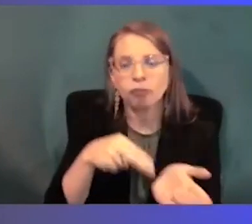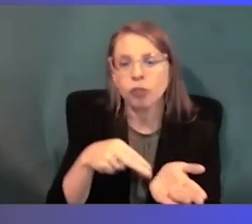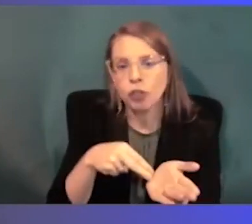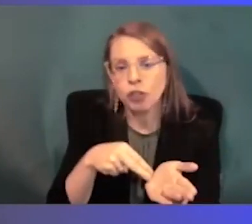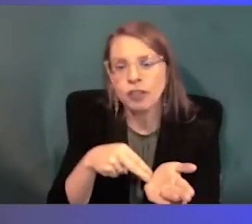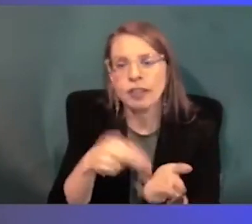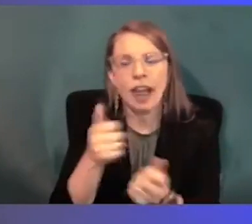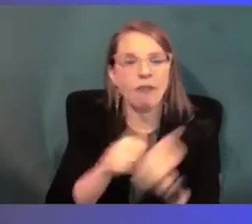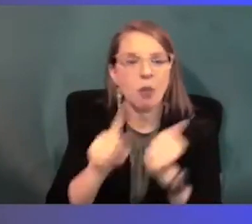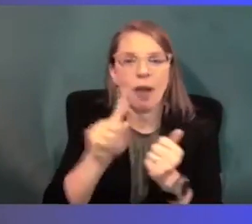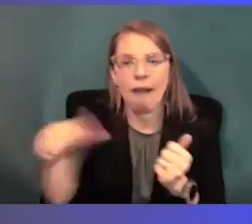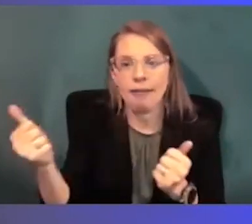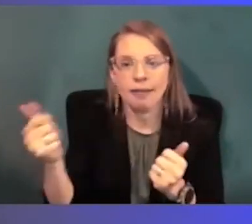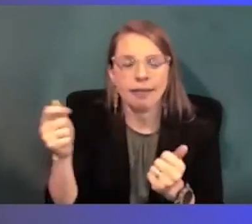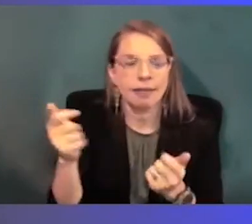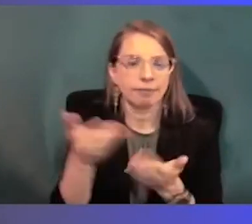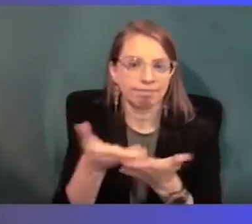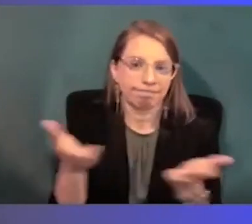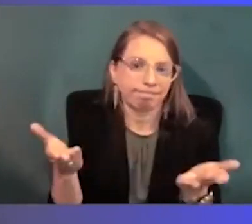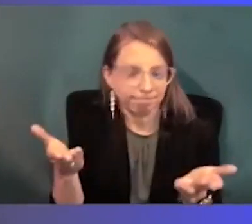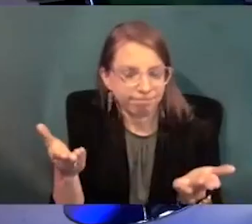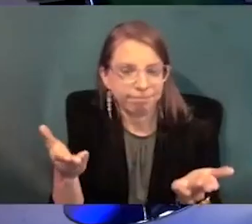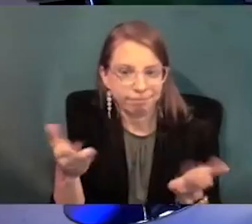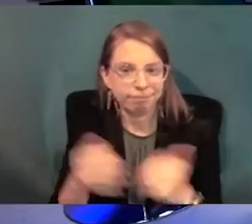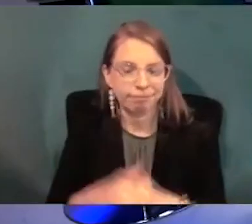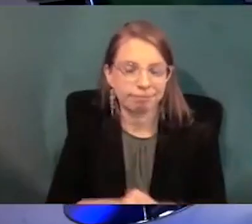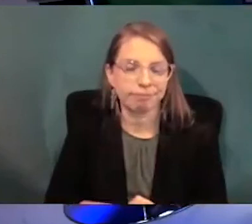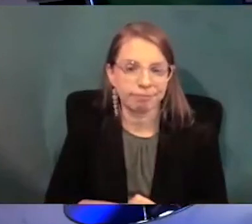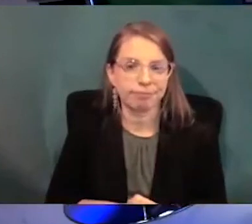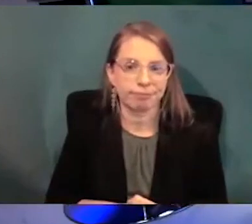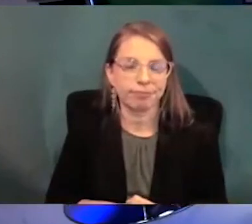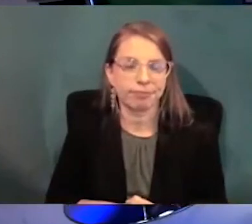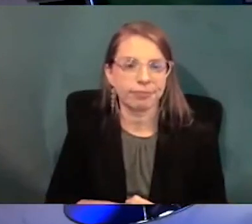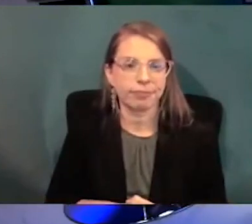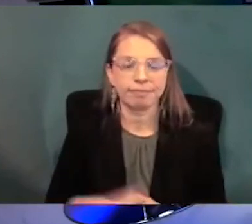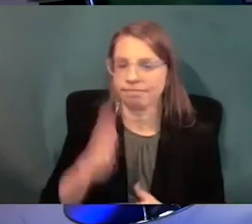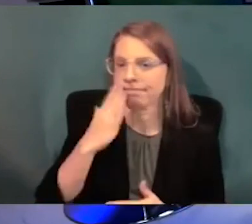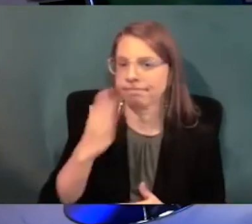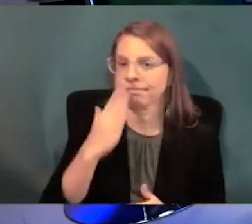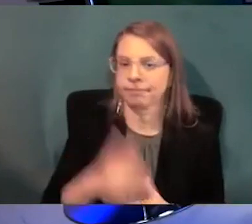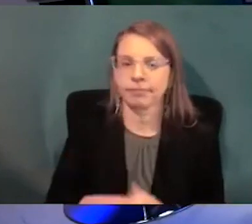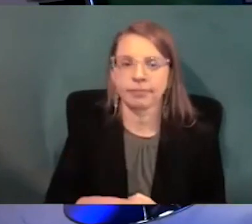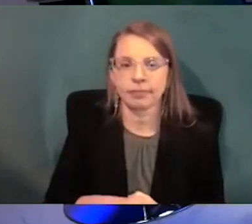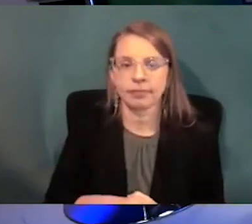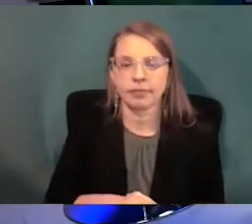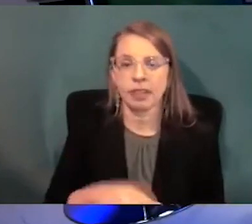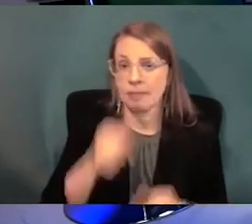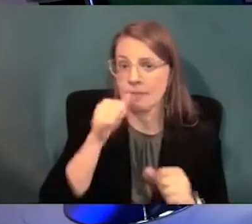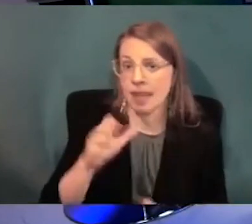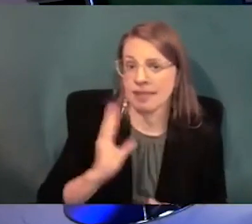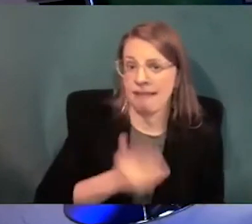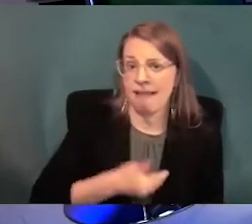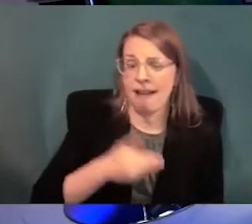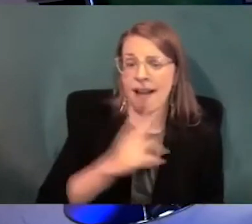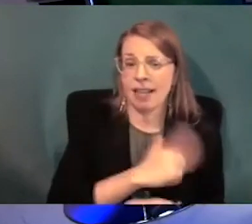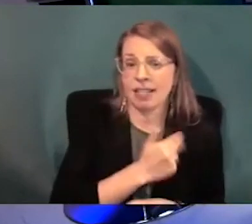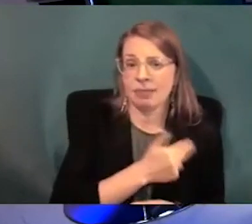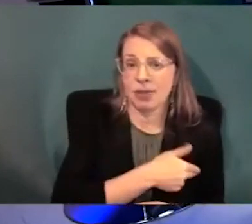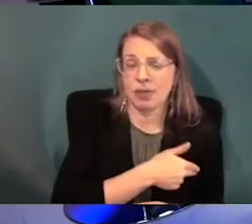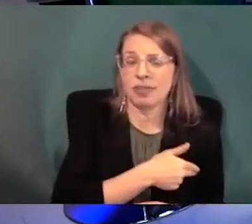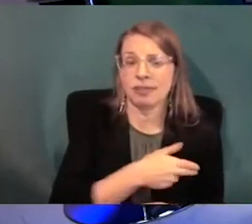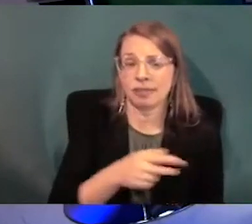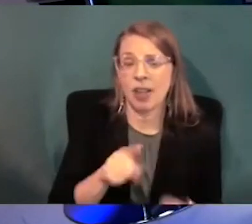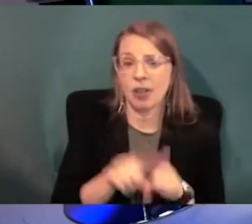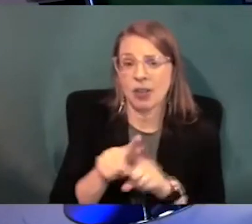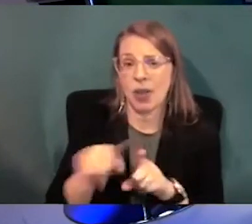else dealing with this situation. Well, thank you. Well, and you're a blessing to our hospital and to us this morning. Thank you for being with us today,